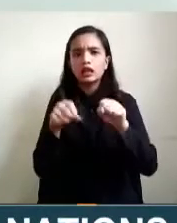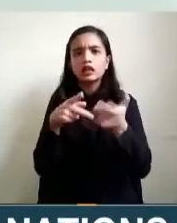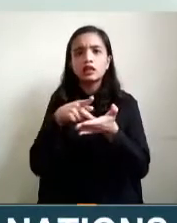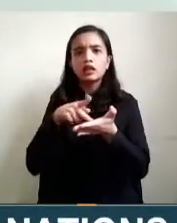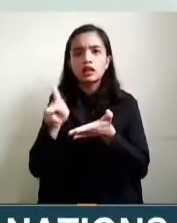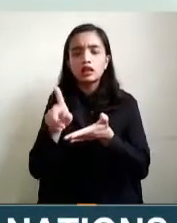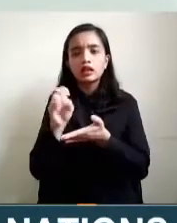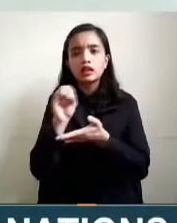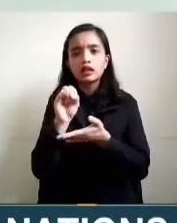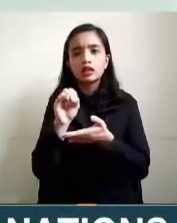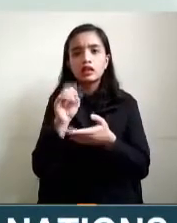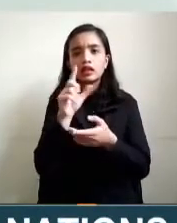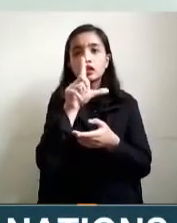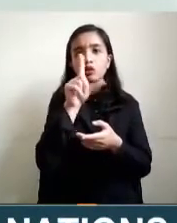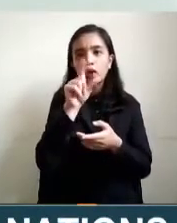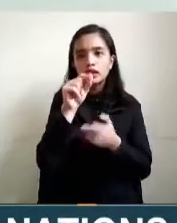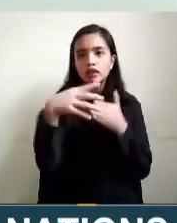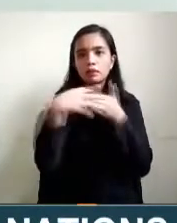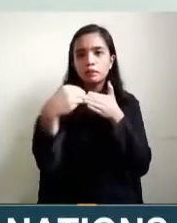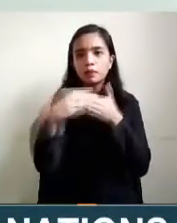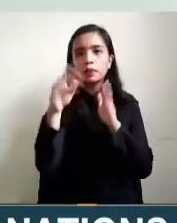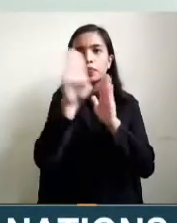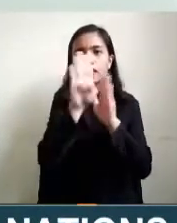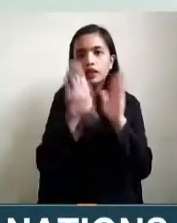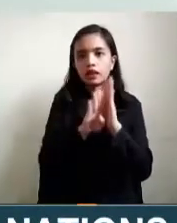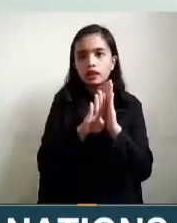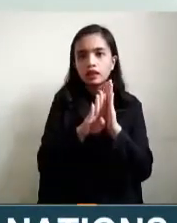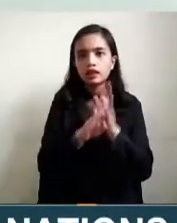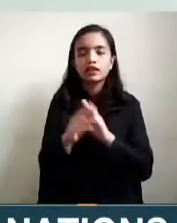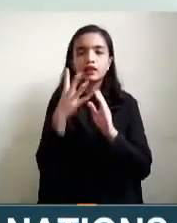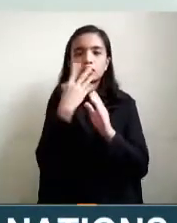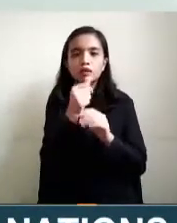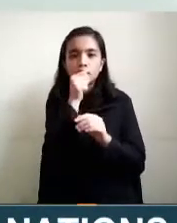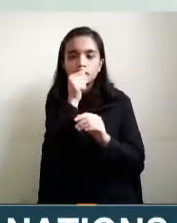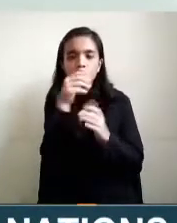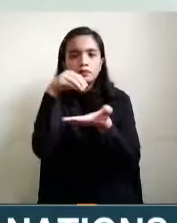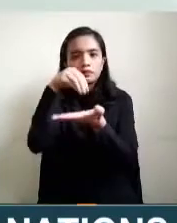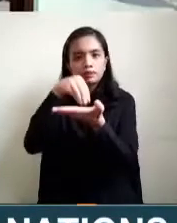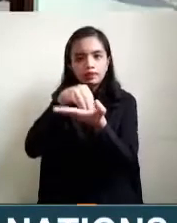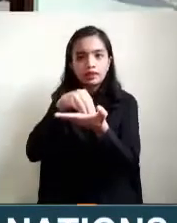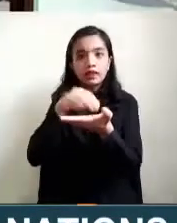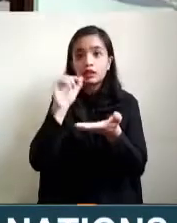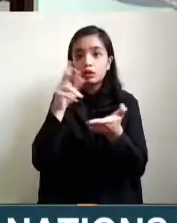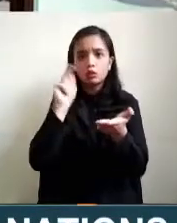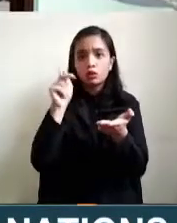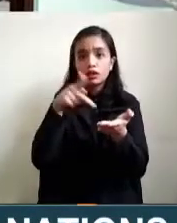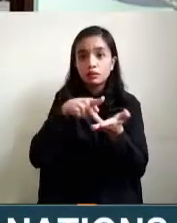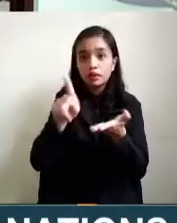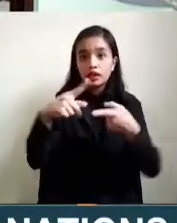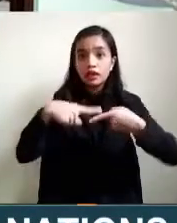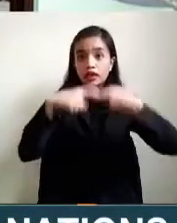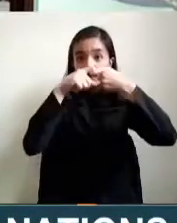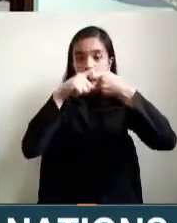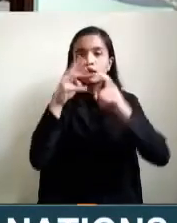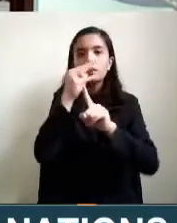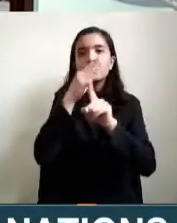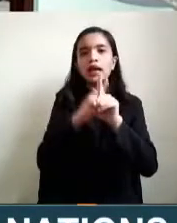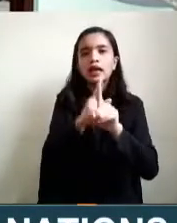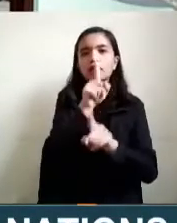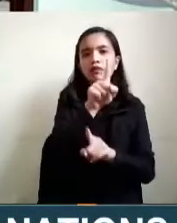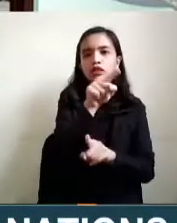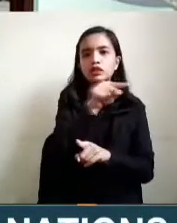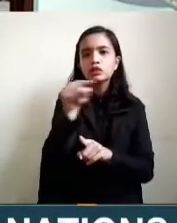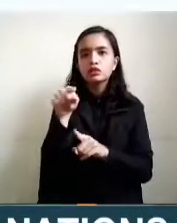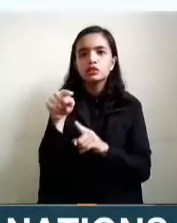overall $20 billion suspended by the private and official creditors. The payment suspensions will take effect on May 1st until the end of